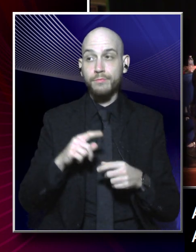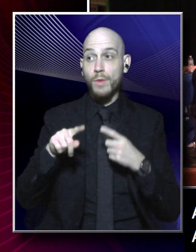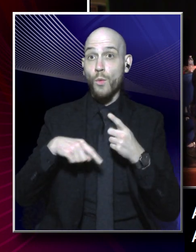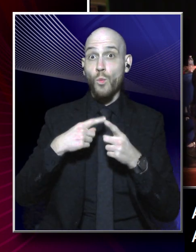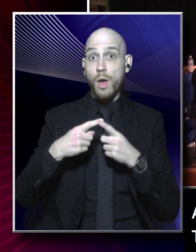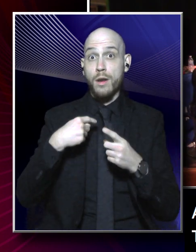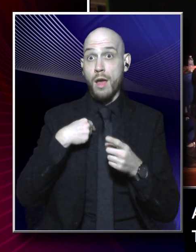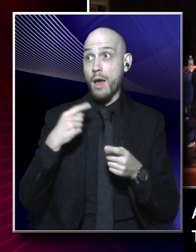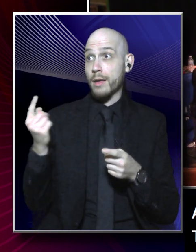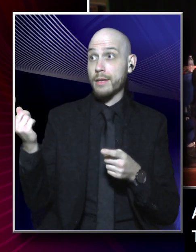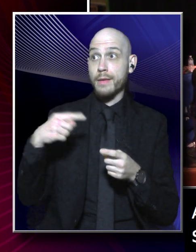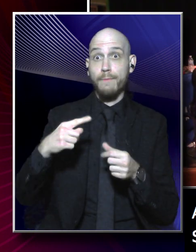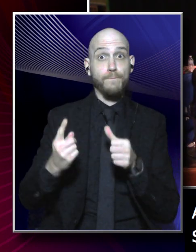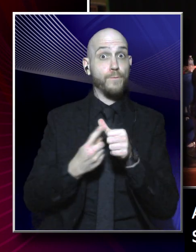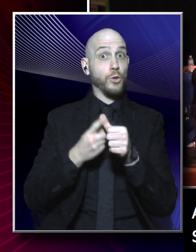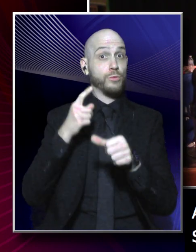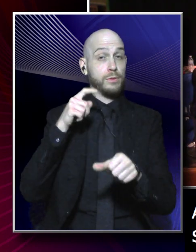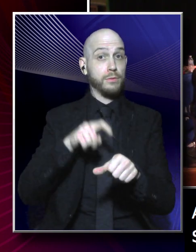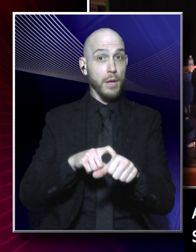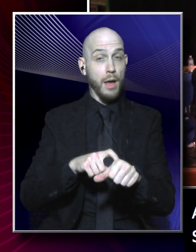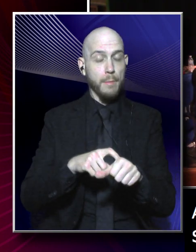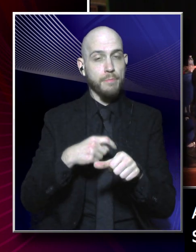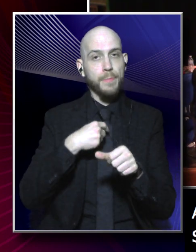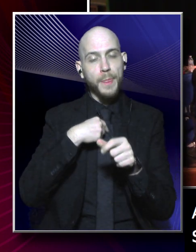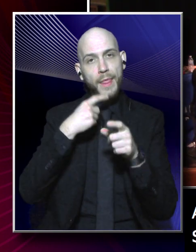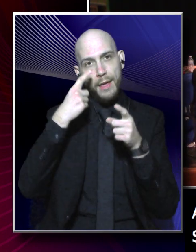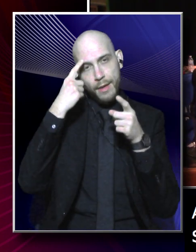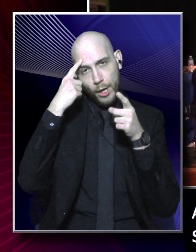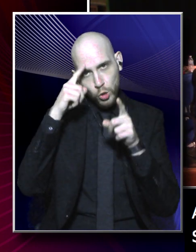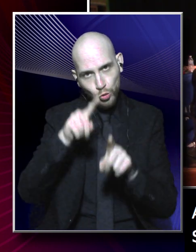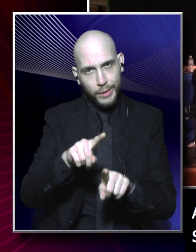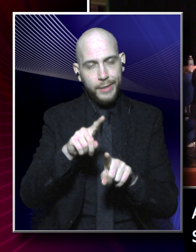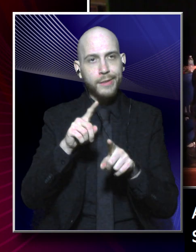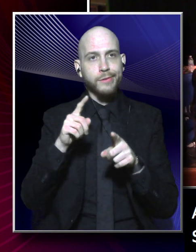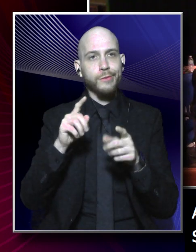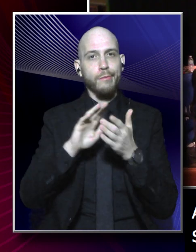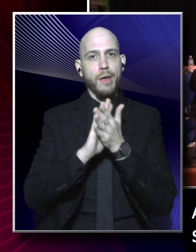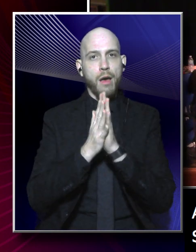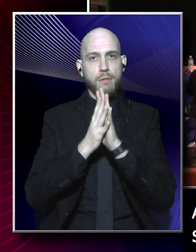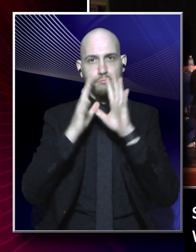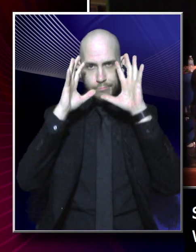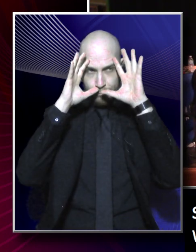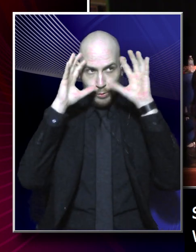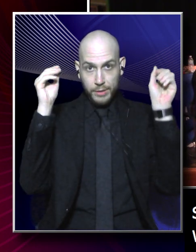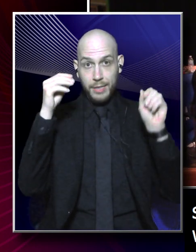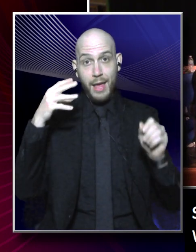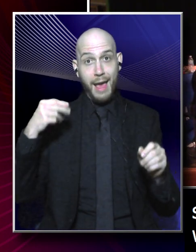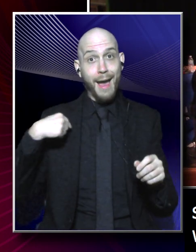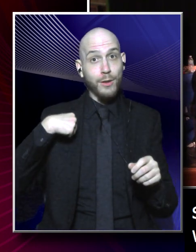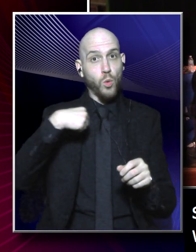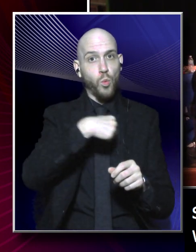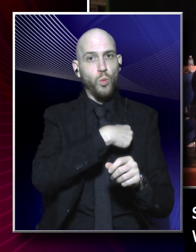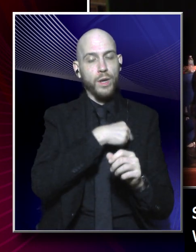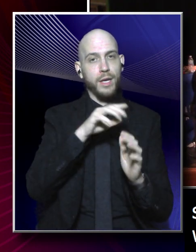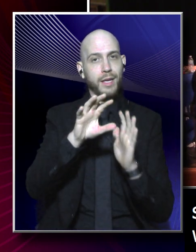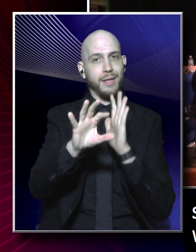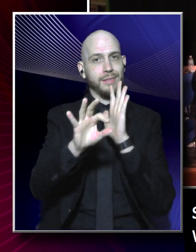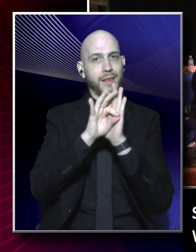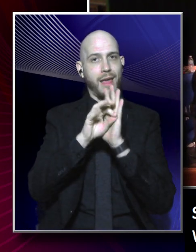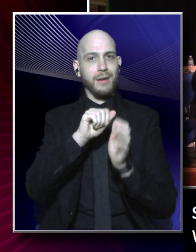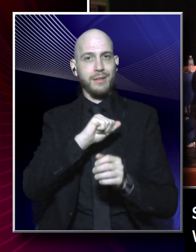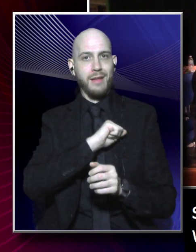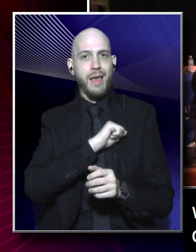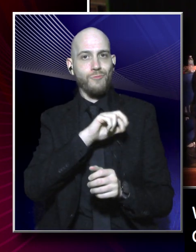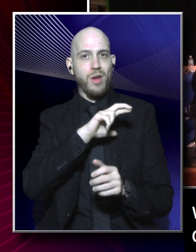selection of Annette, and I think it's been a wonderful success selecting her. The reason that I continued on the